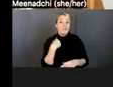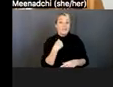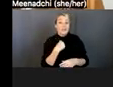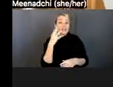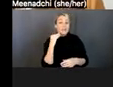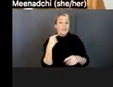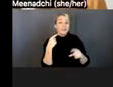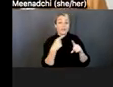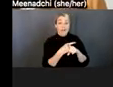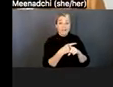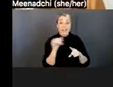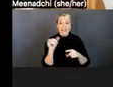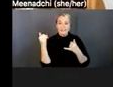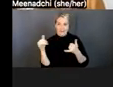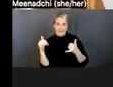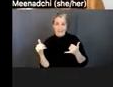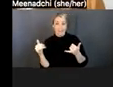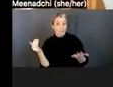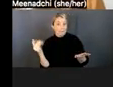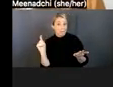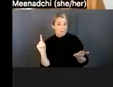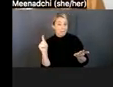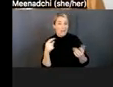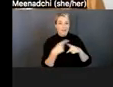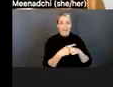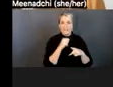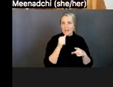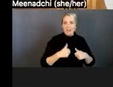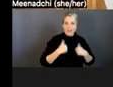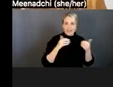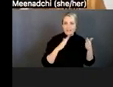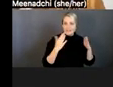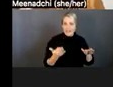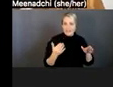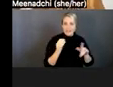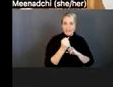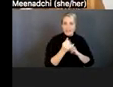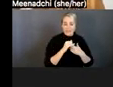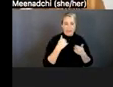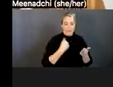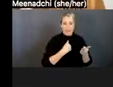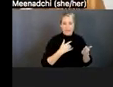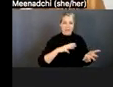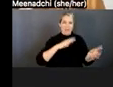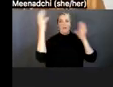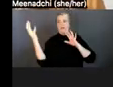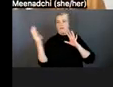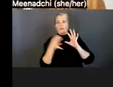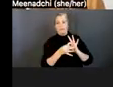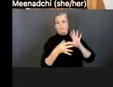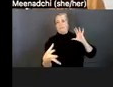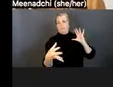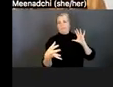of play? Conflict is not actually this life or death situation that throws us out of belonging with each other,